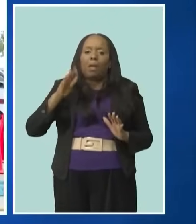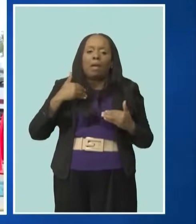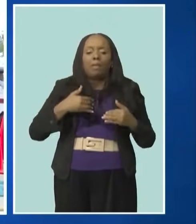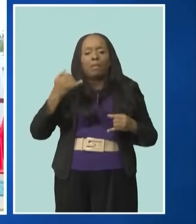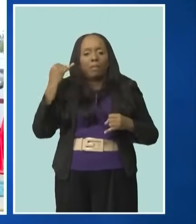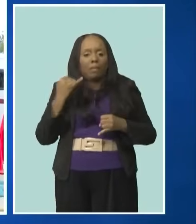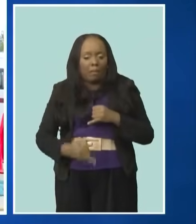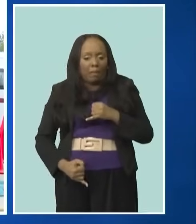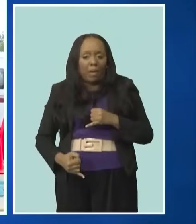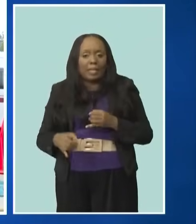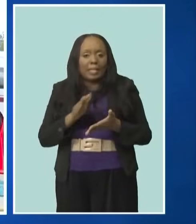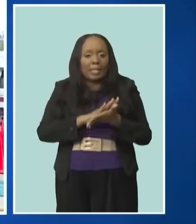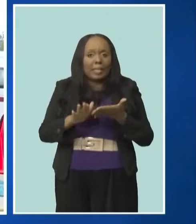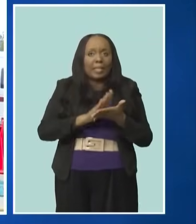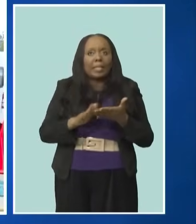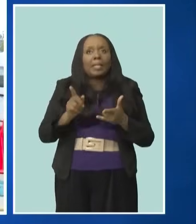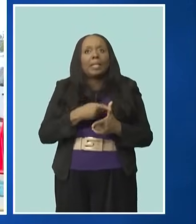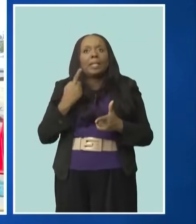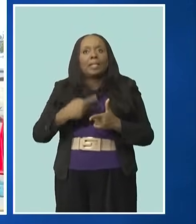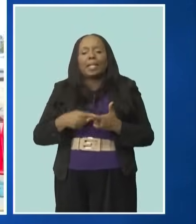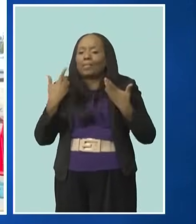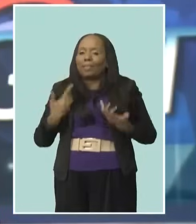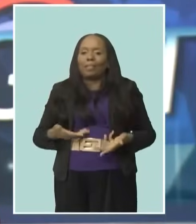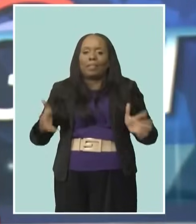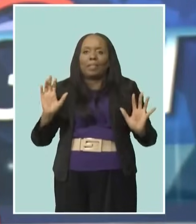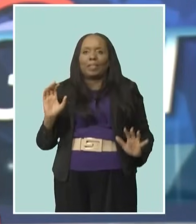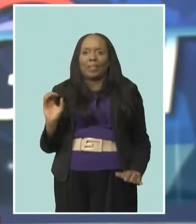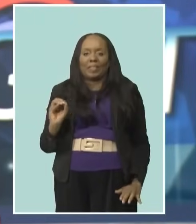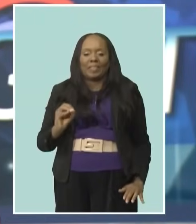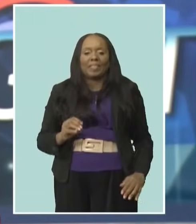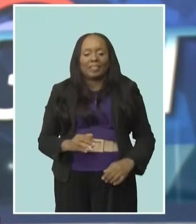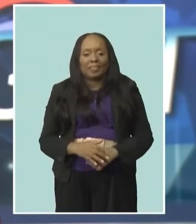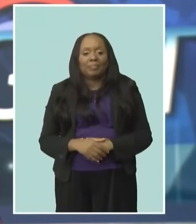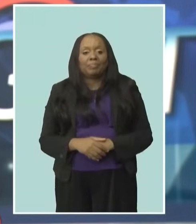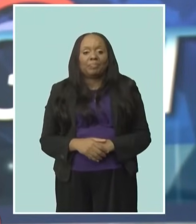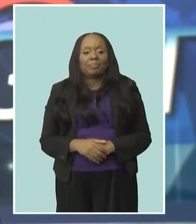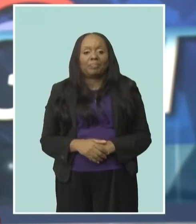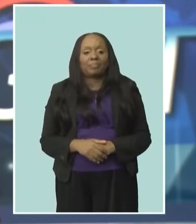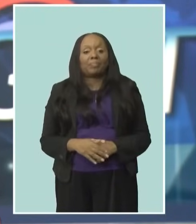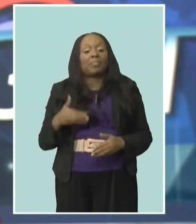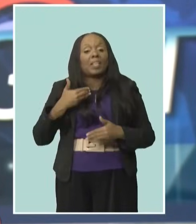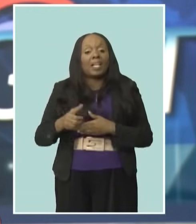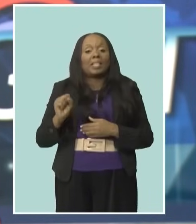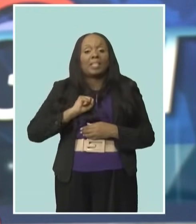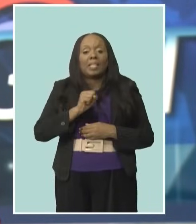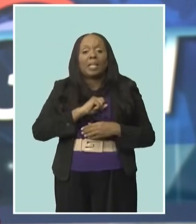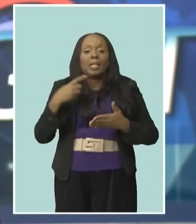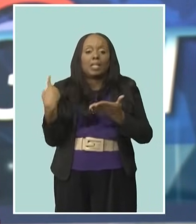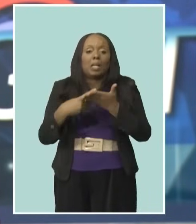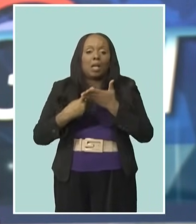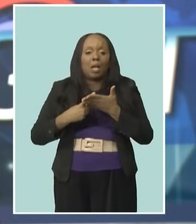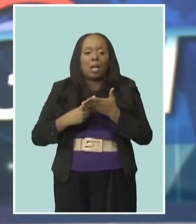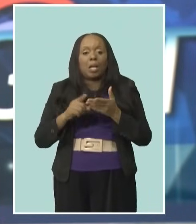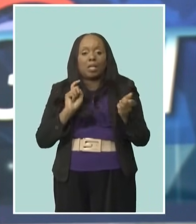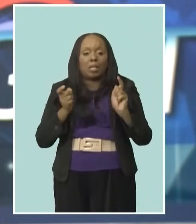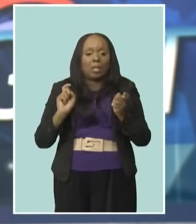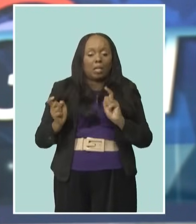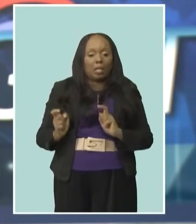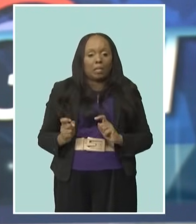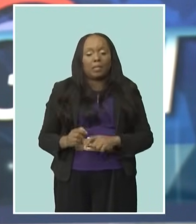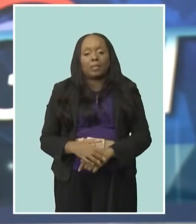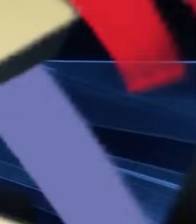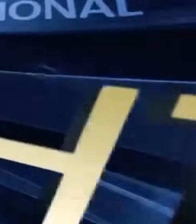and then we will finally be out of the burst of the Oistins here. Well, coming up, the Senate debates the amendments to the road traffic